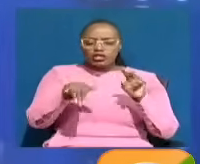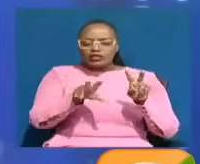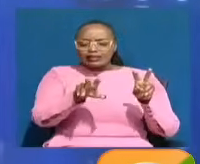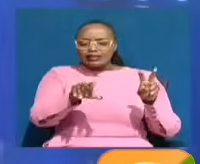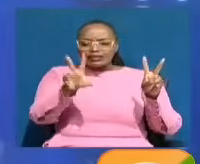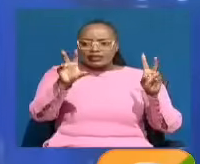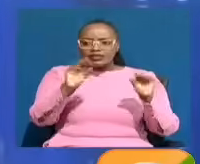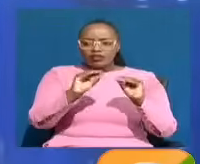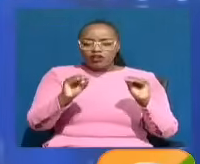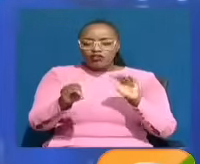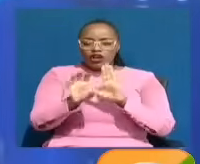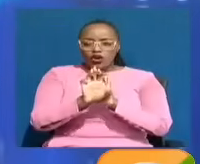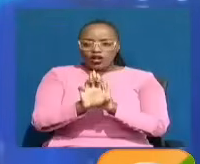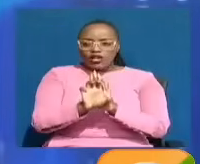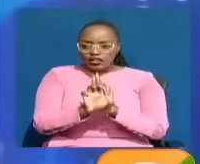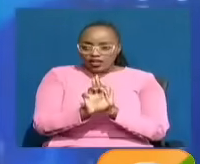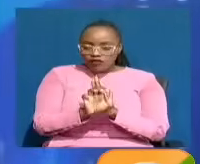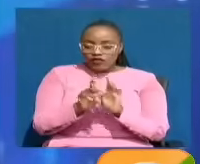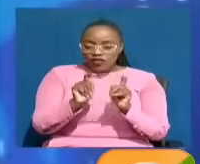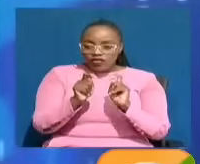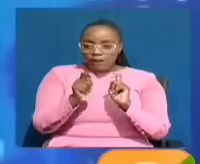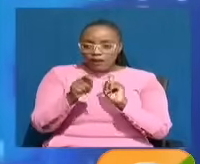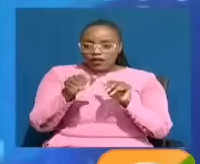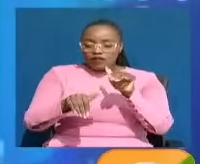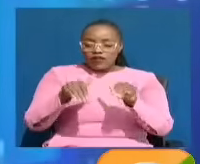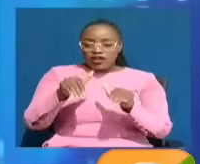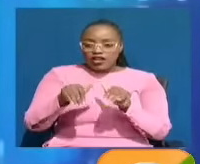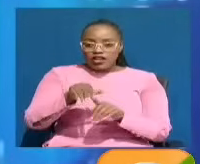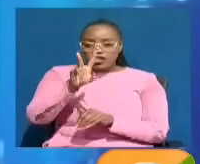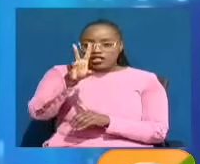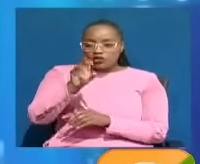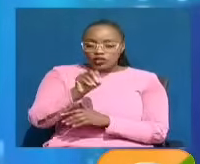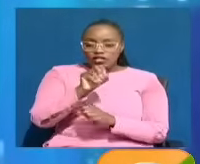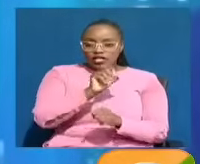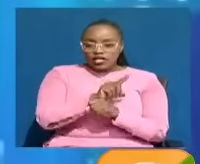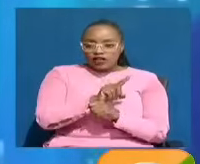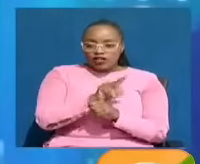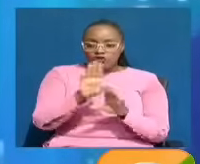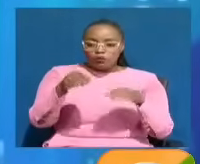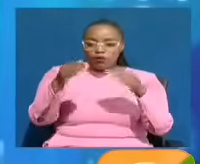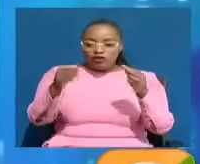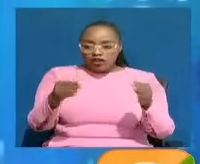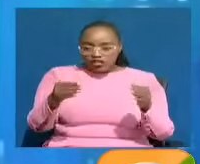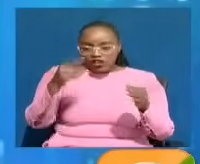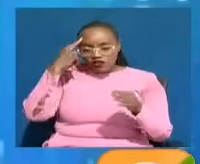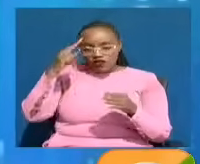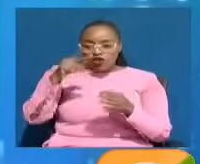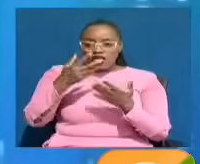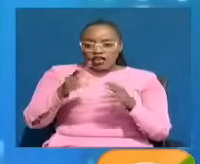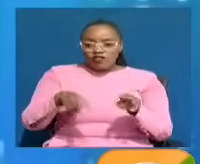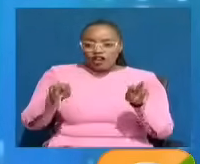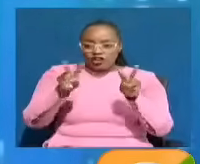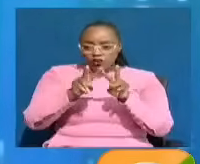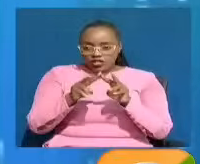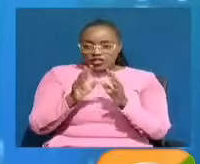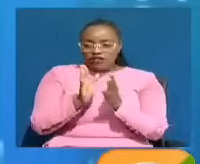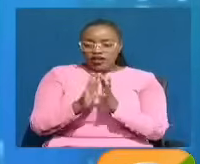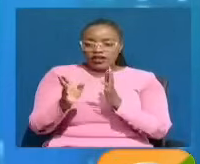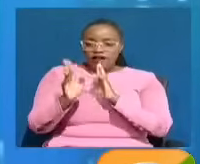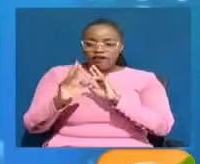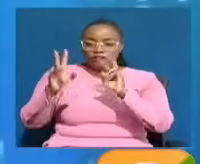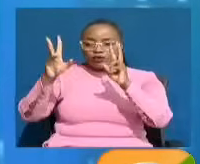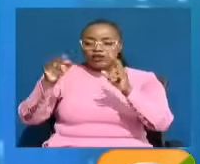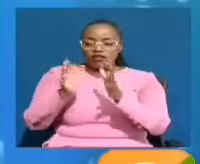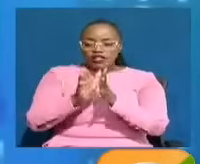We're looking, for example, at the amendment of the elections 2011 to provide for a scope of evaluation, financing, and reporting after the